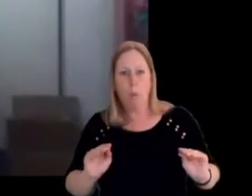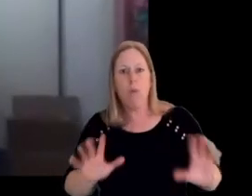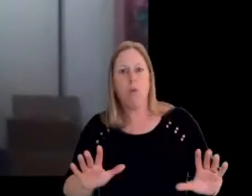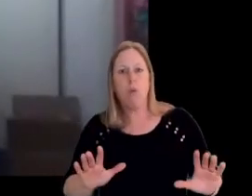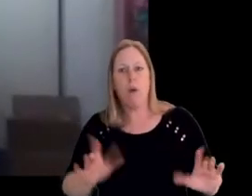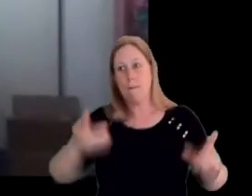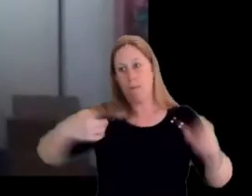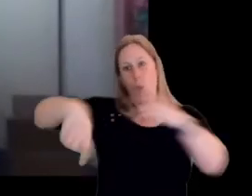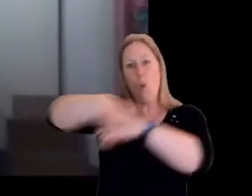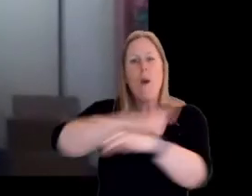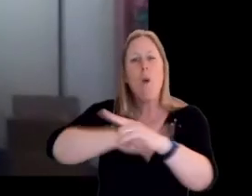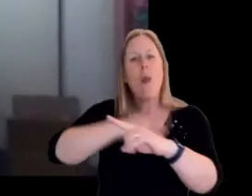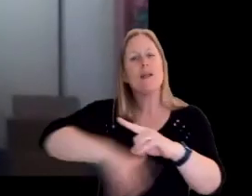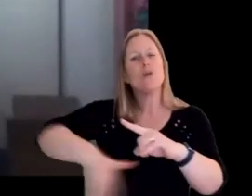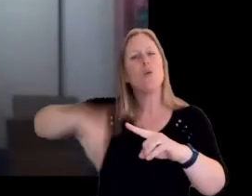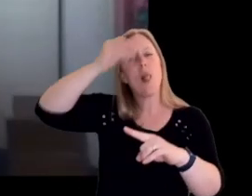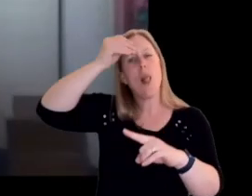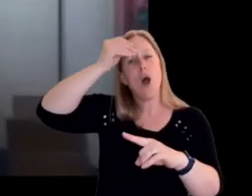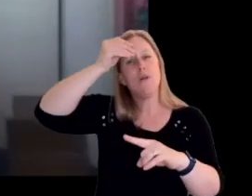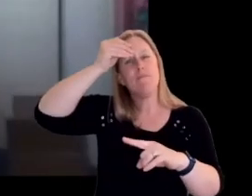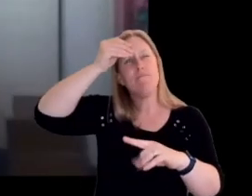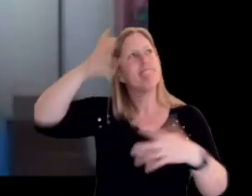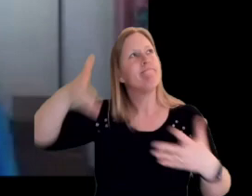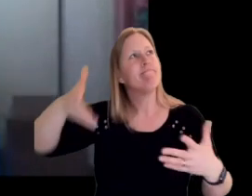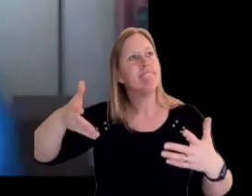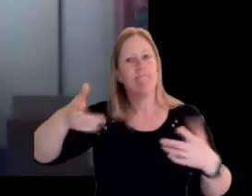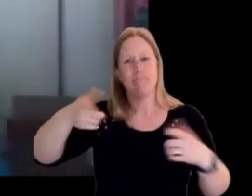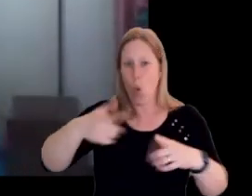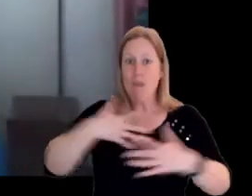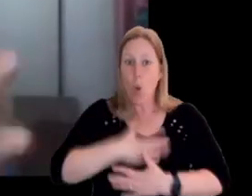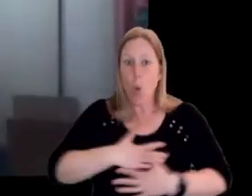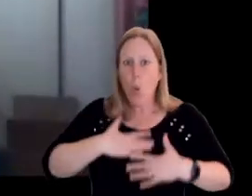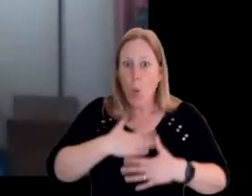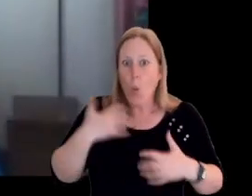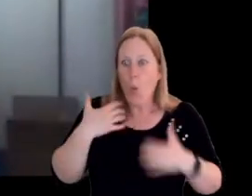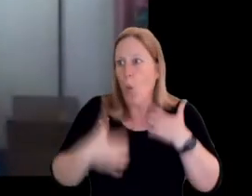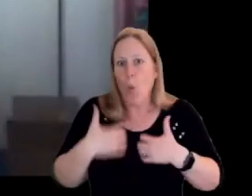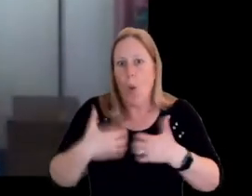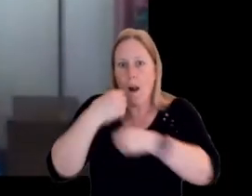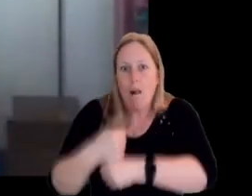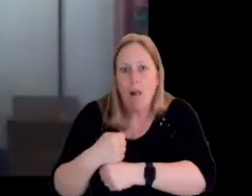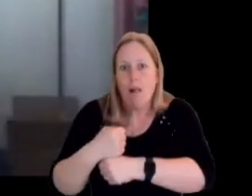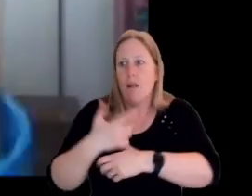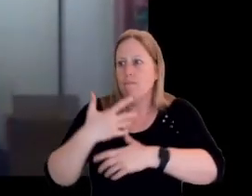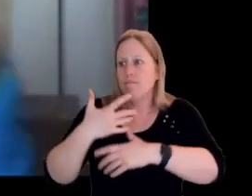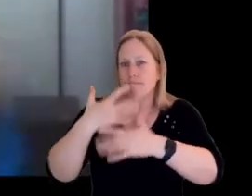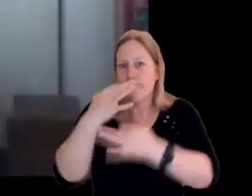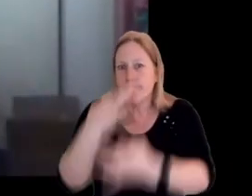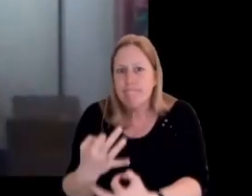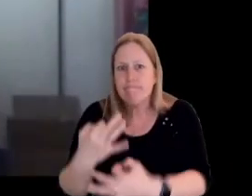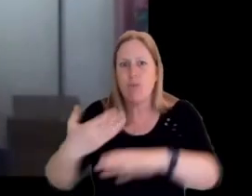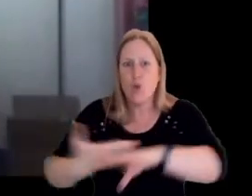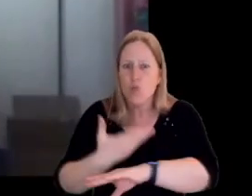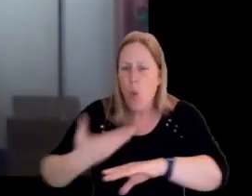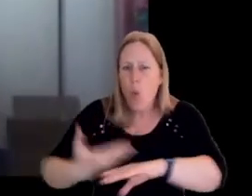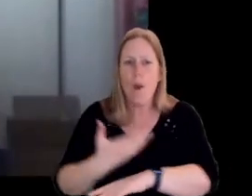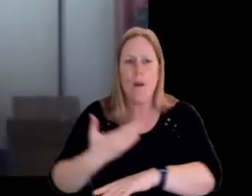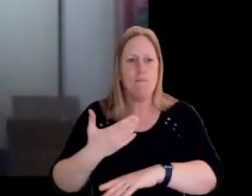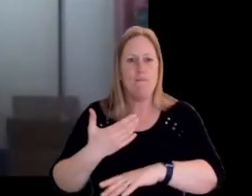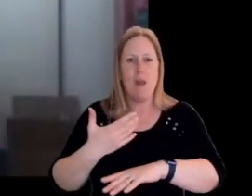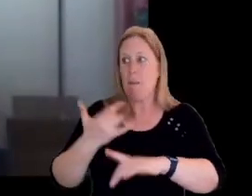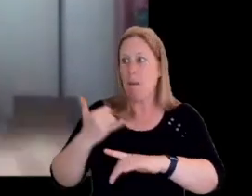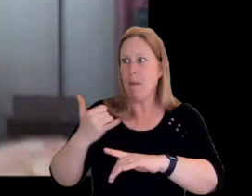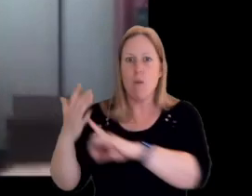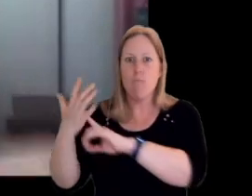so much that we can all learn from that, of not, especially if you're passionate about something, or if you're feeling a bit of like pressure,